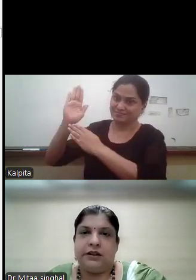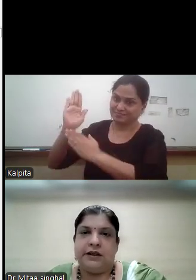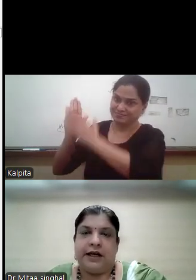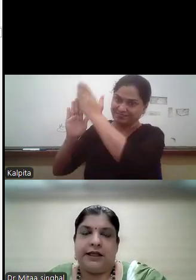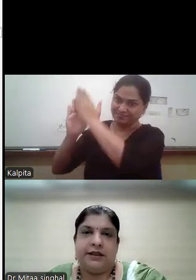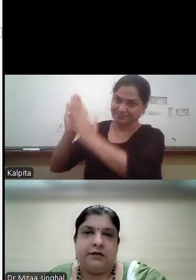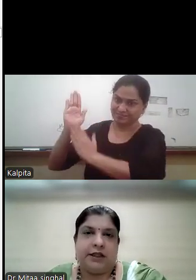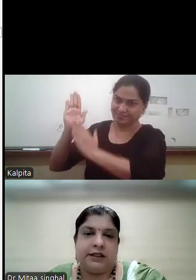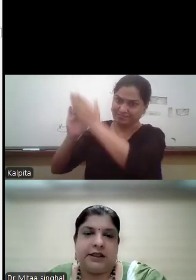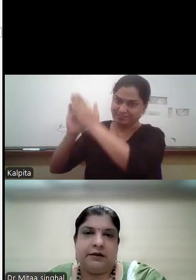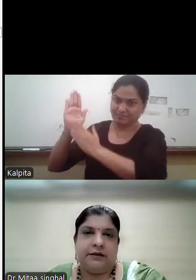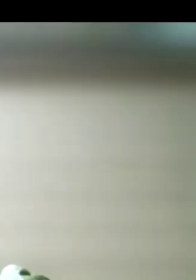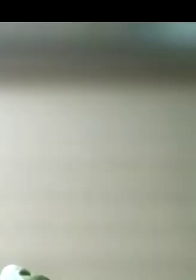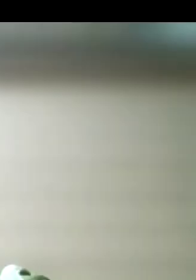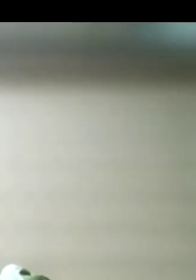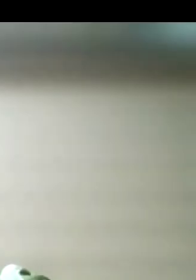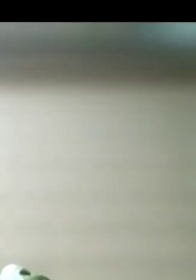more devices. 1 second.